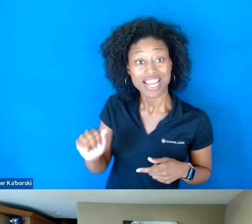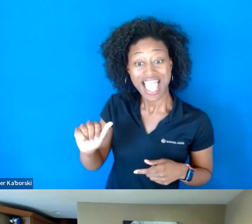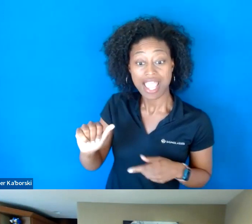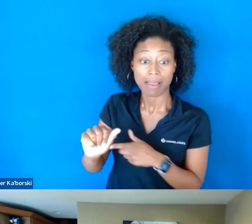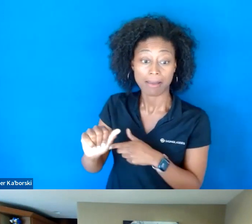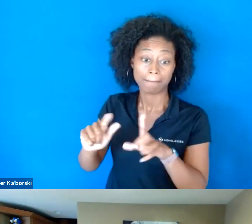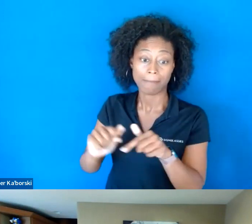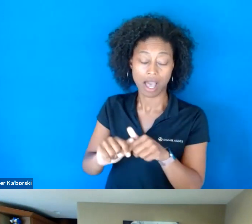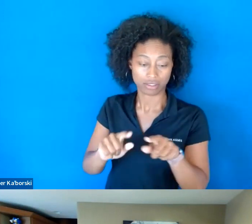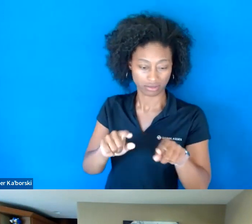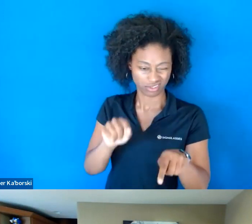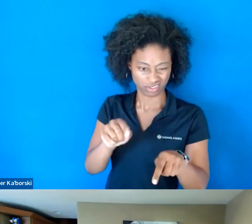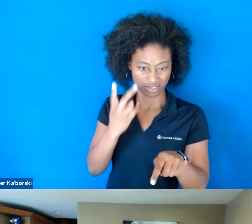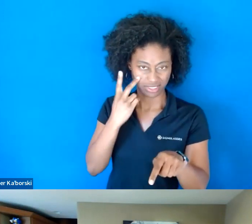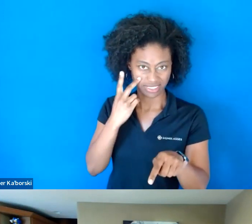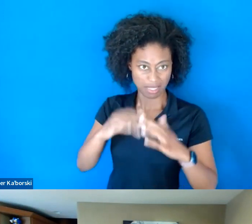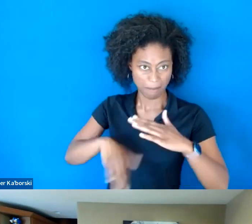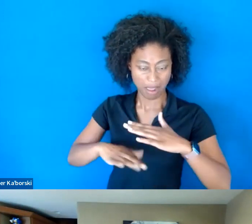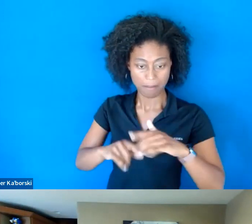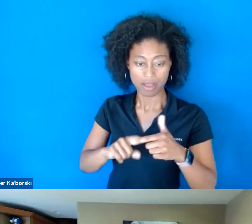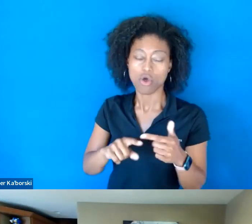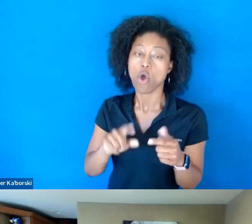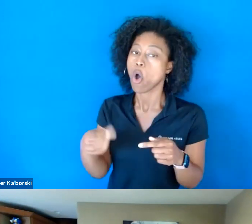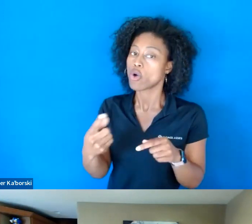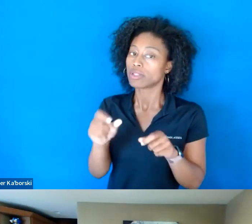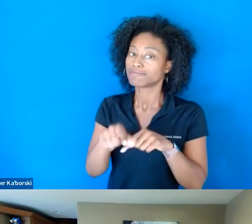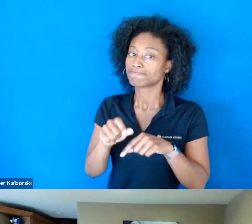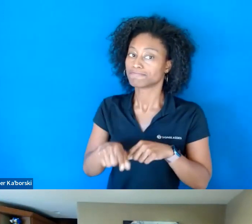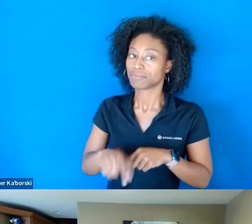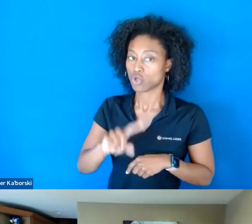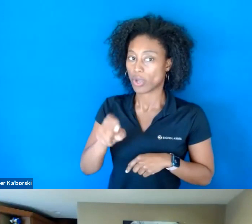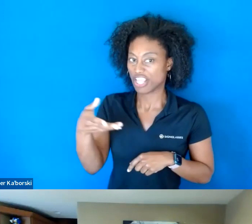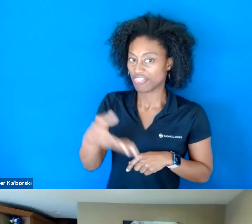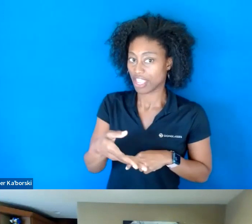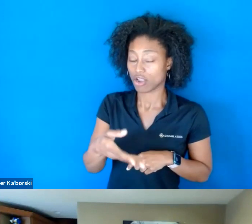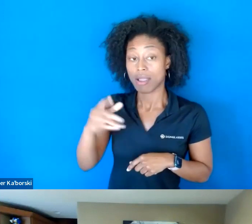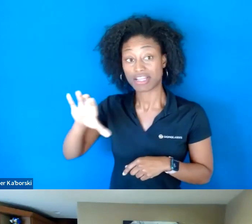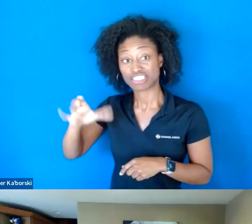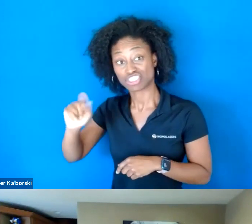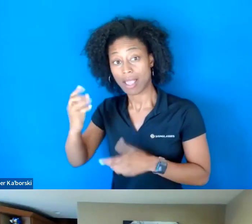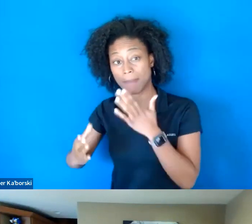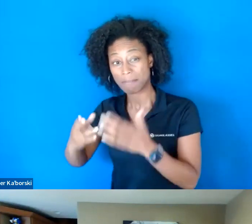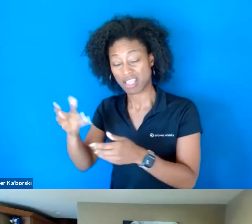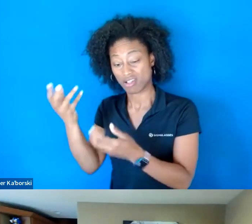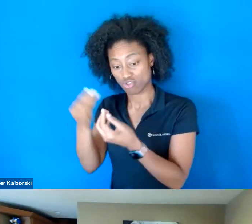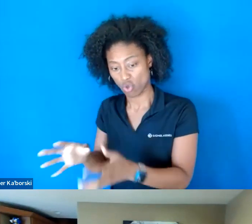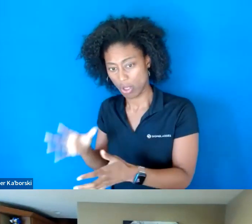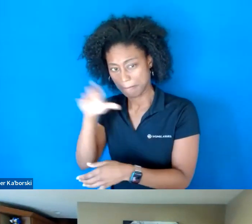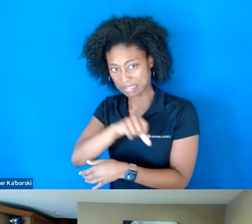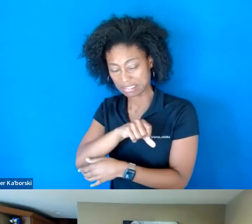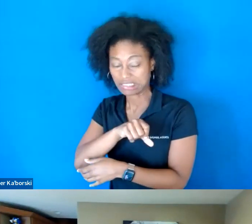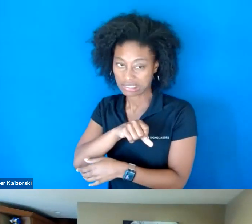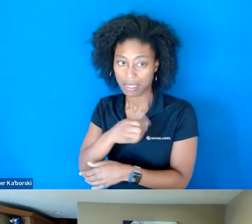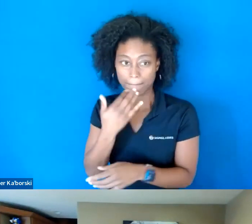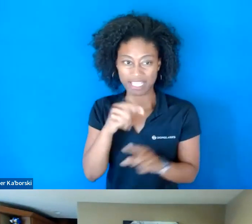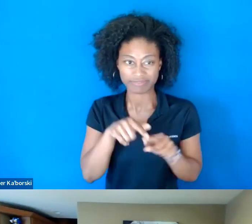Please only submit questions there as they may get lost in the chat. To ask a question or make a comment, you can also select the hand option on the